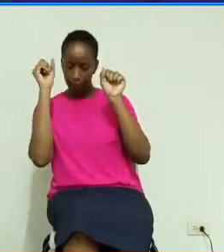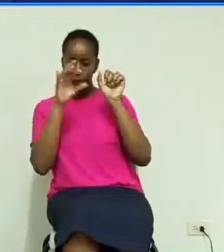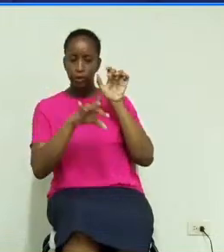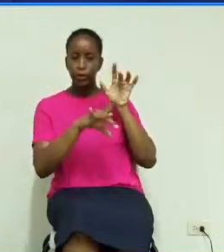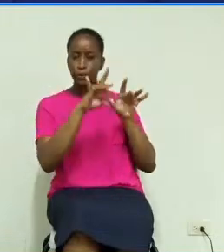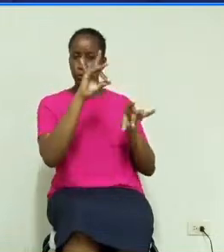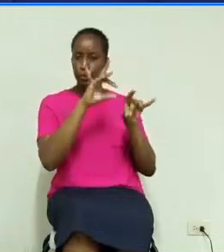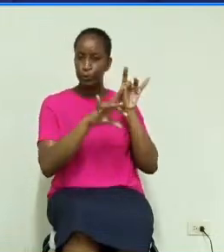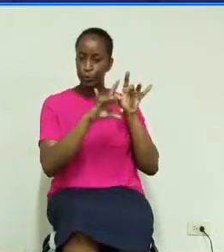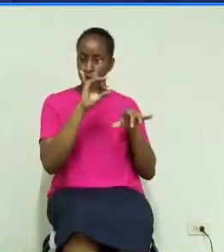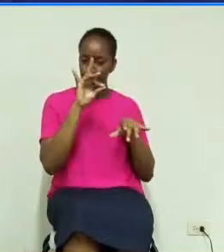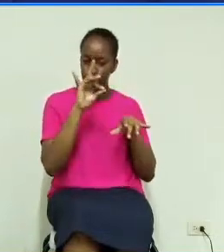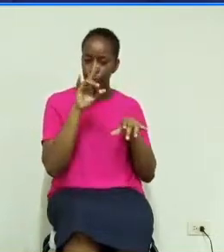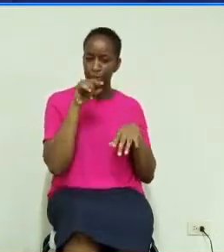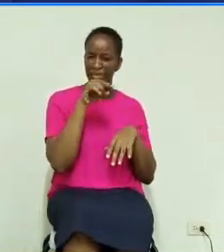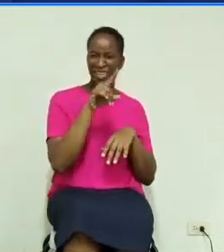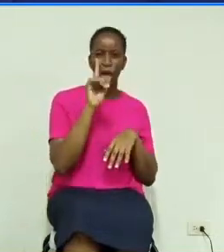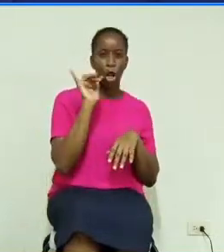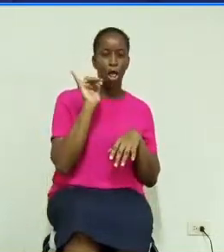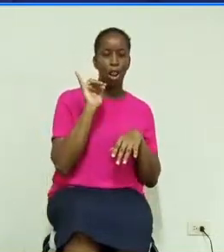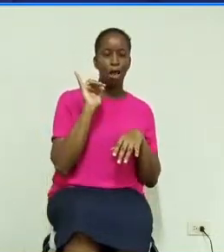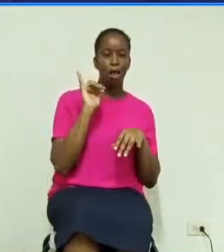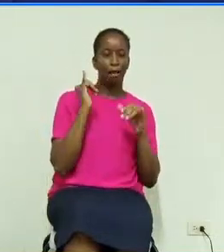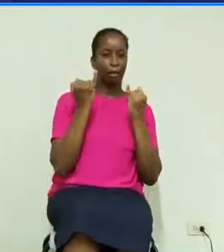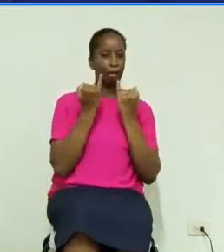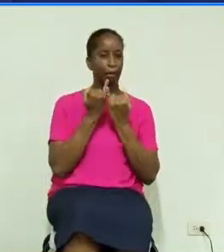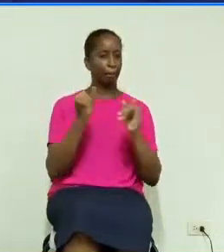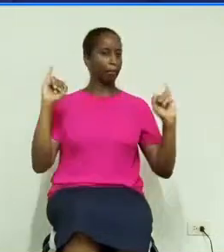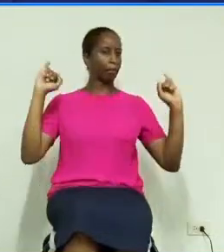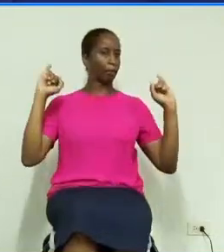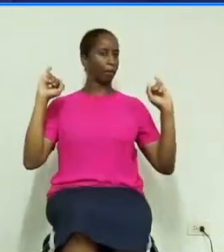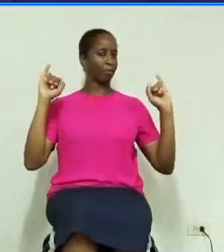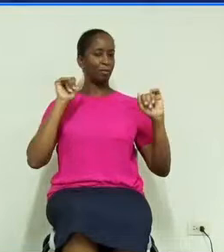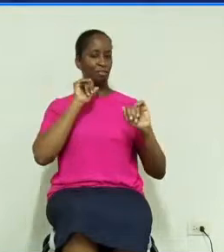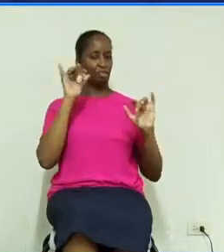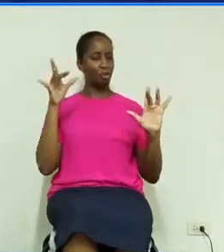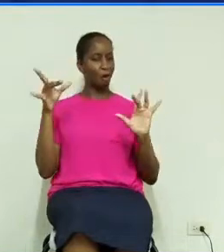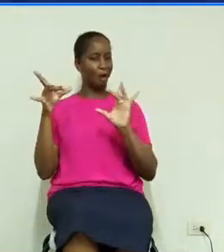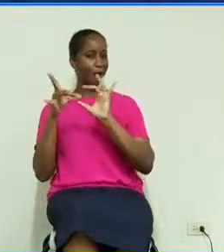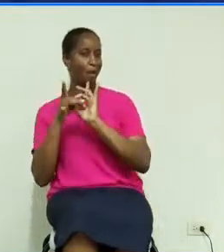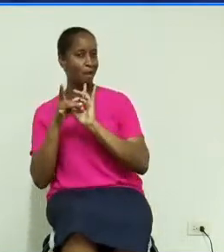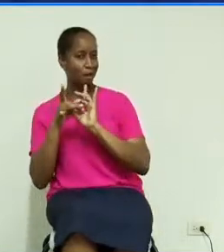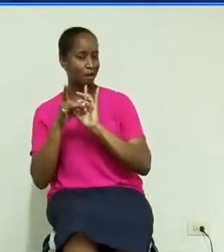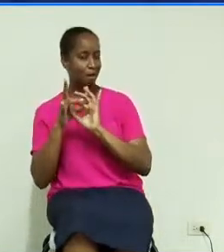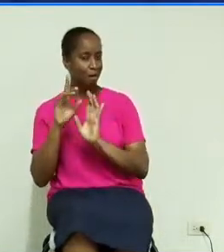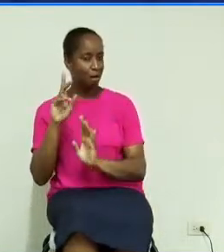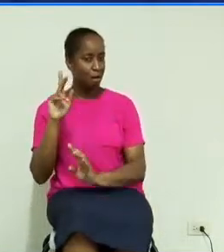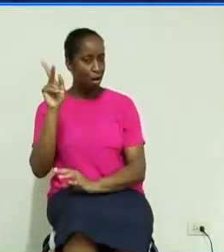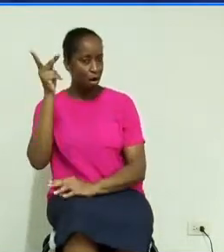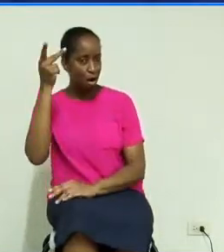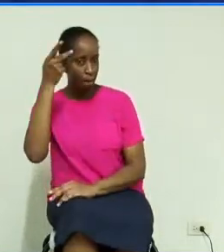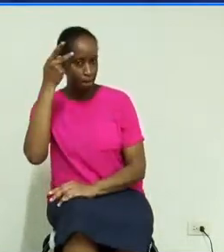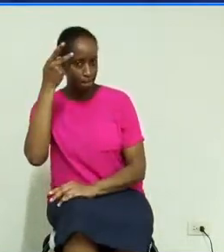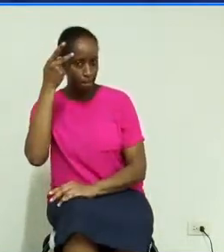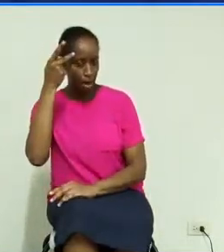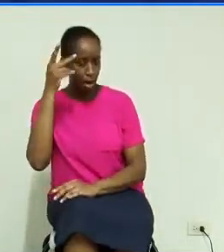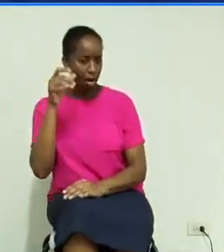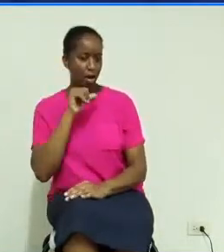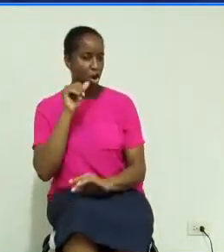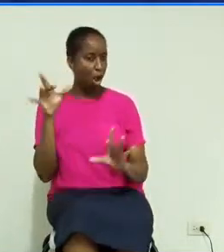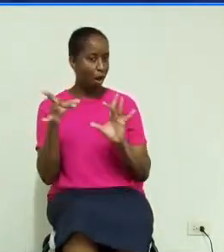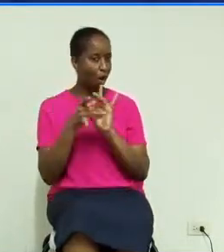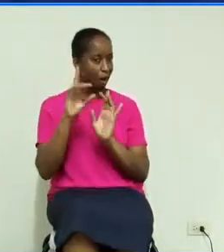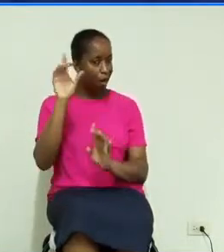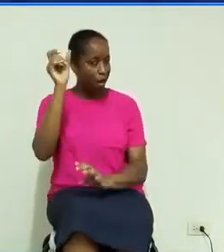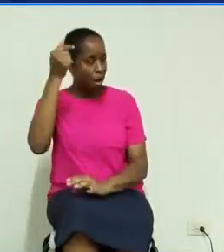intention was to be complementary to. The intention was to provide public scrutiny to. But is it